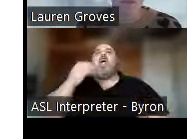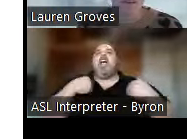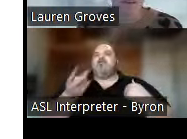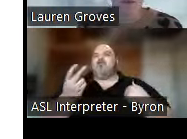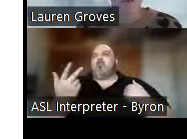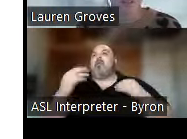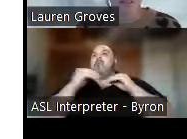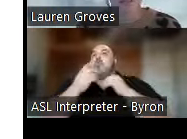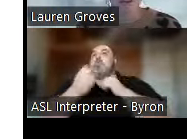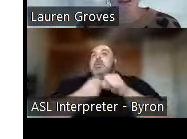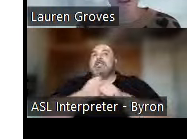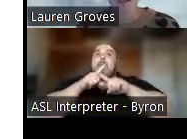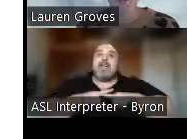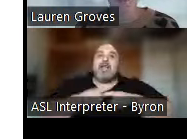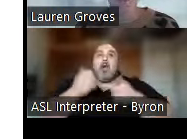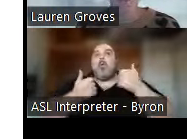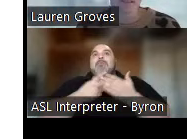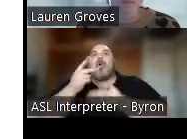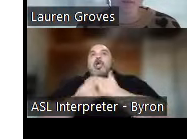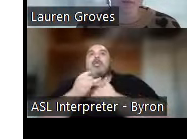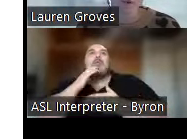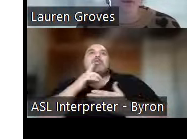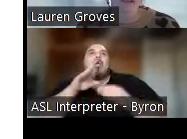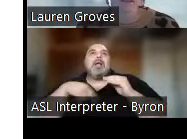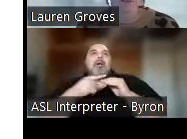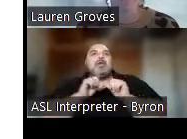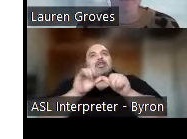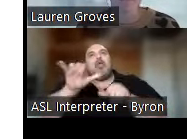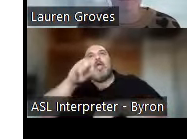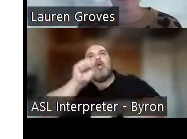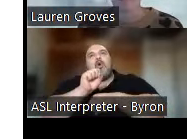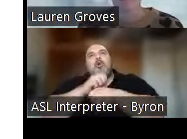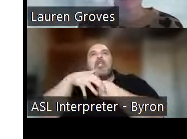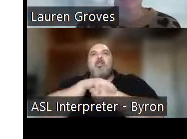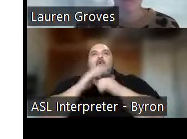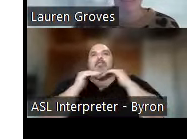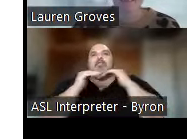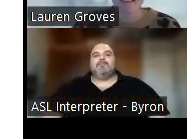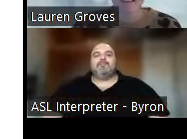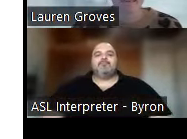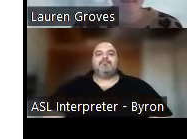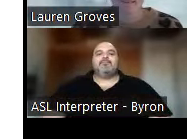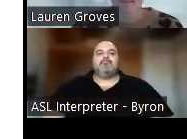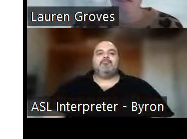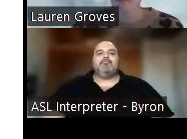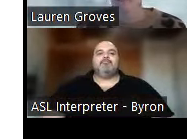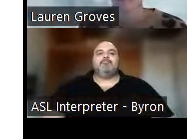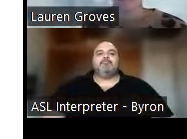years, depending on which project we're talking about, to continue that work at the local level. Next slide.